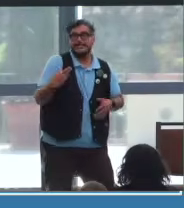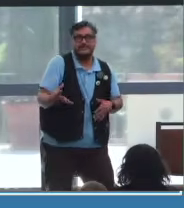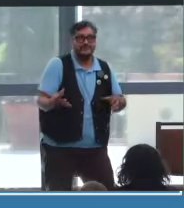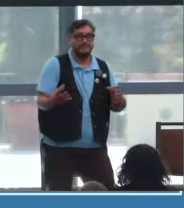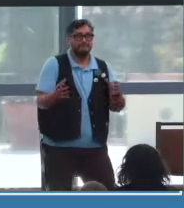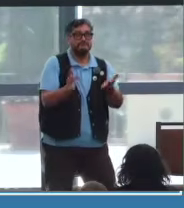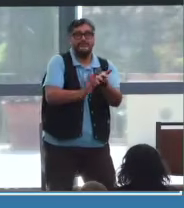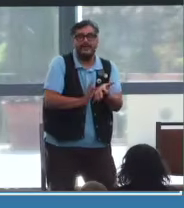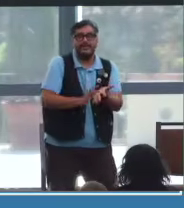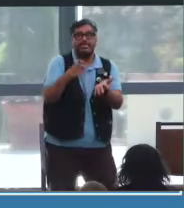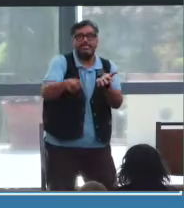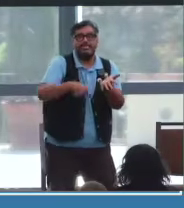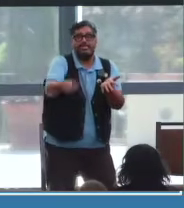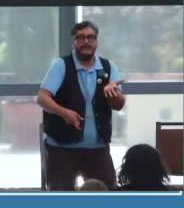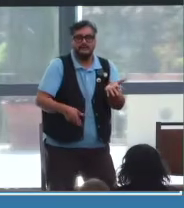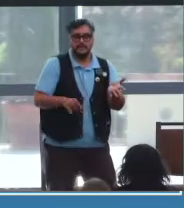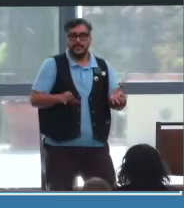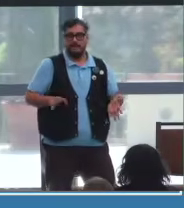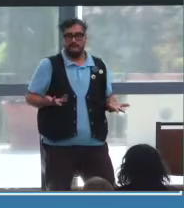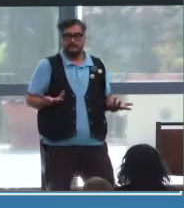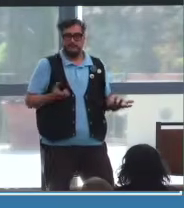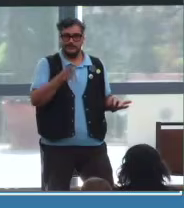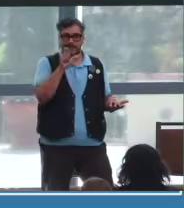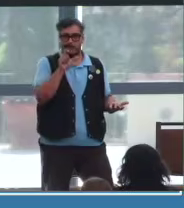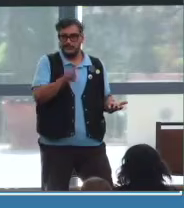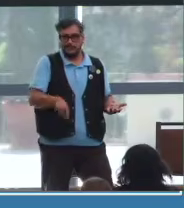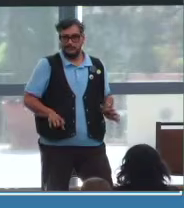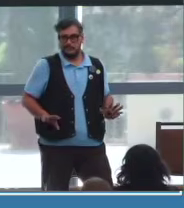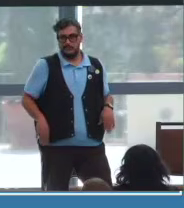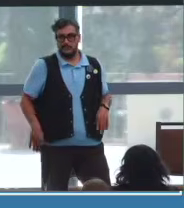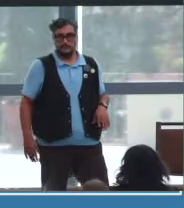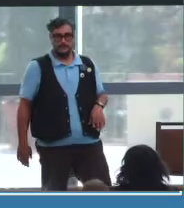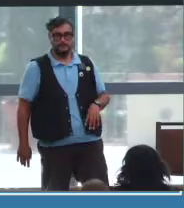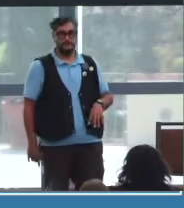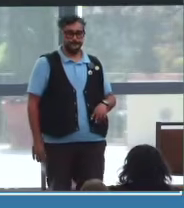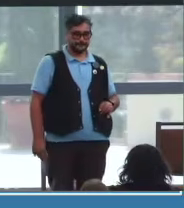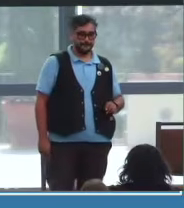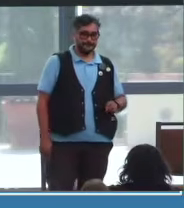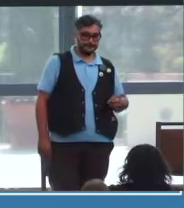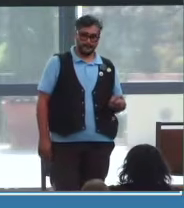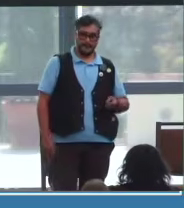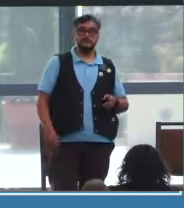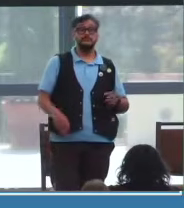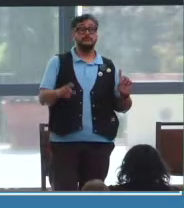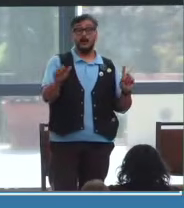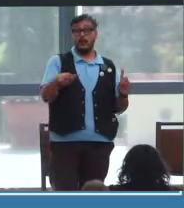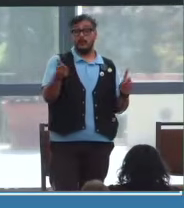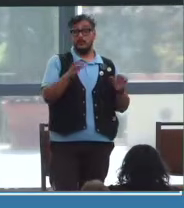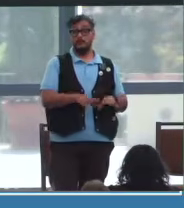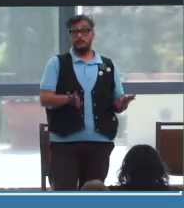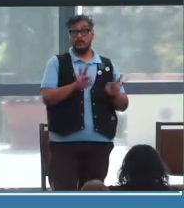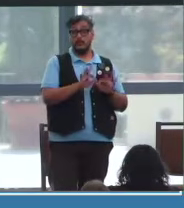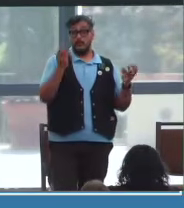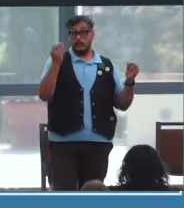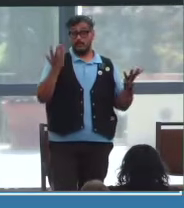or even, other things if it's not really an inflammatory pain. Now, another important to think